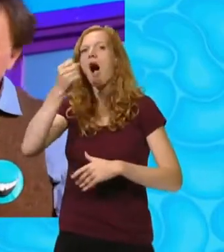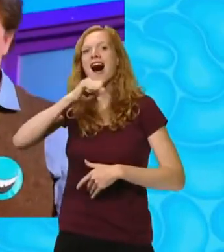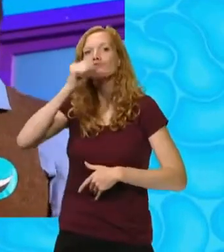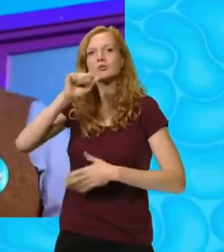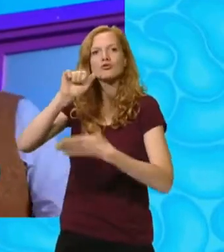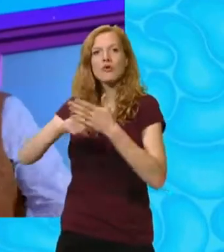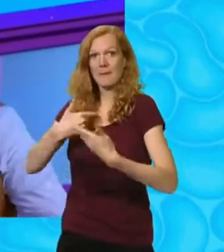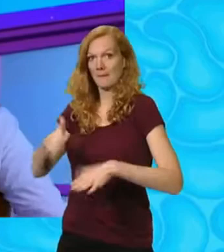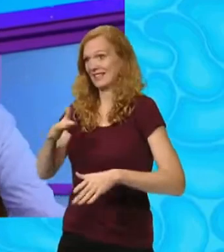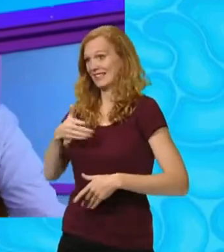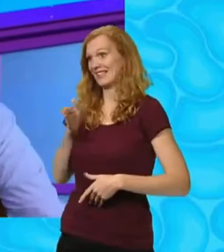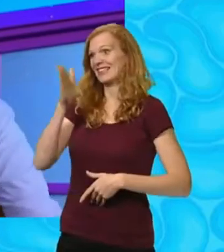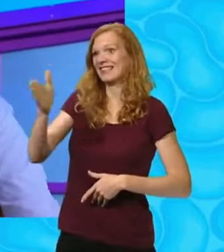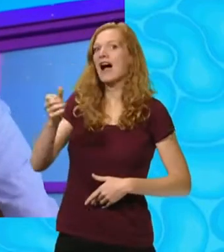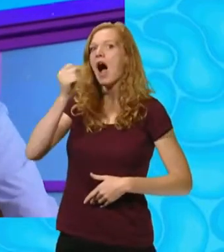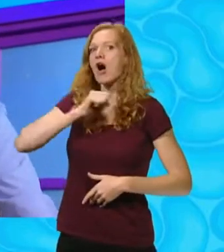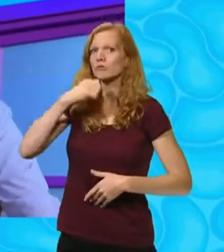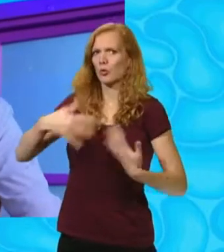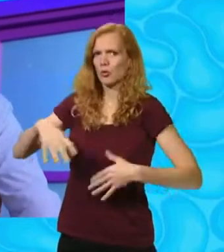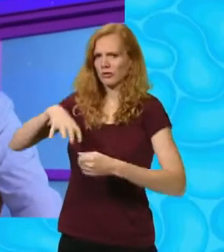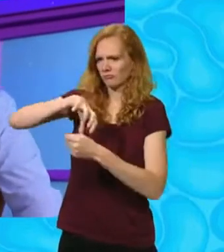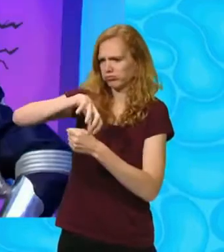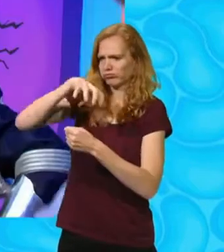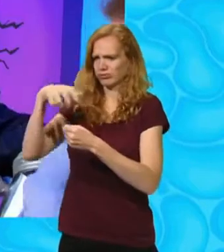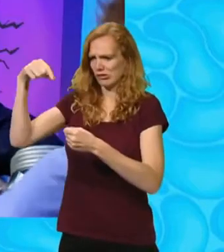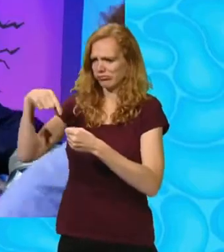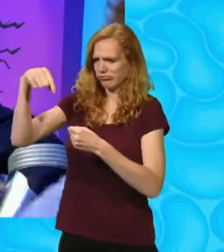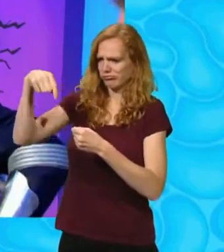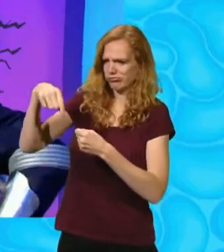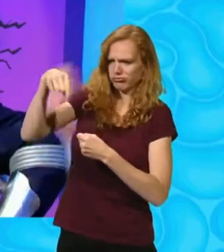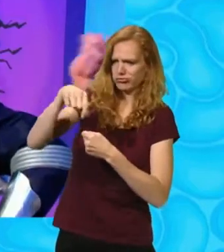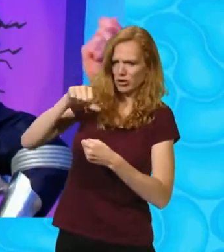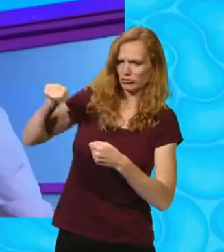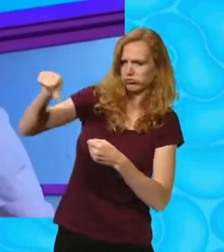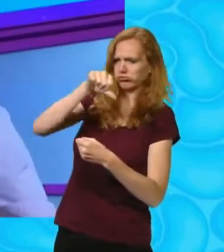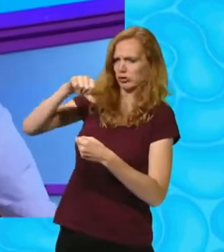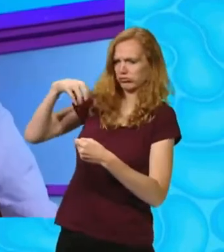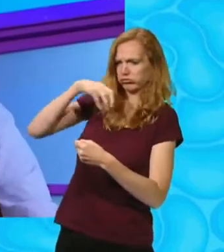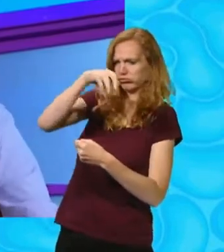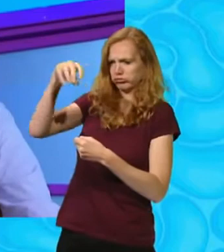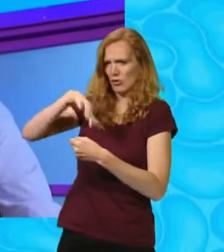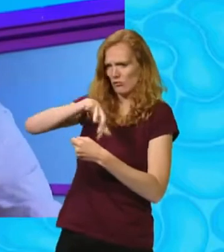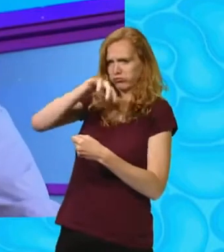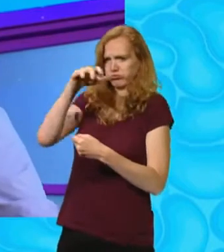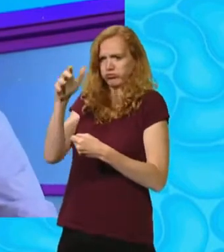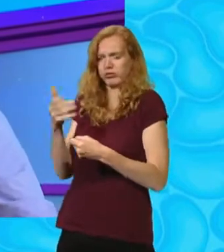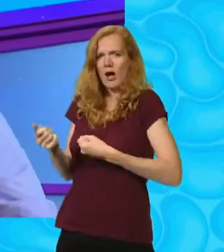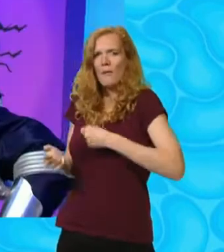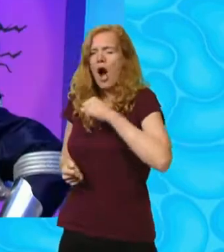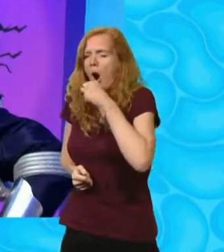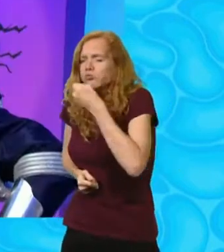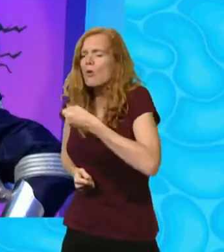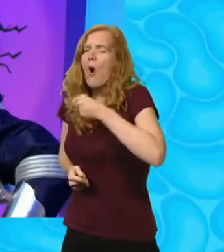Mr. Cone said from the Just-in-Town ice cream parlour when he was giving me my 19th scoop of double